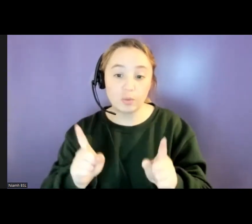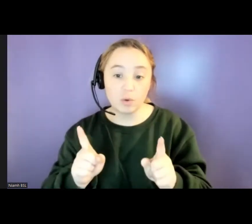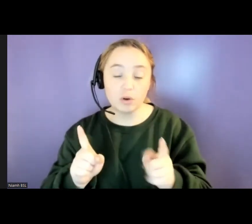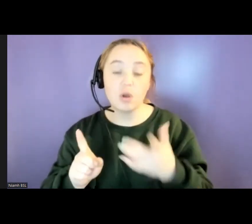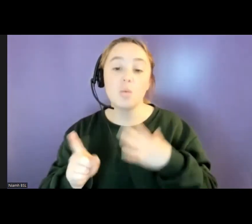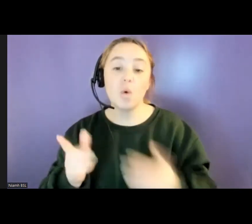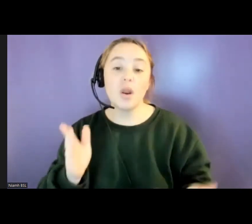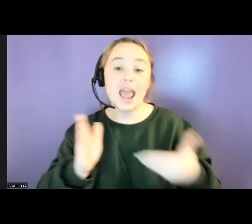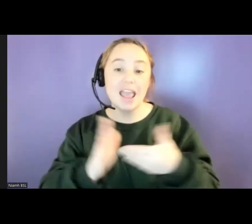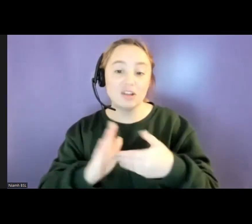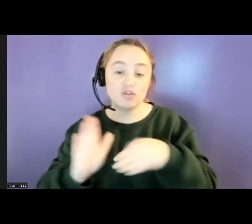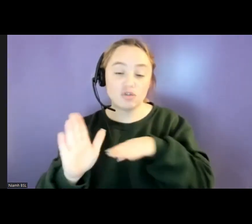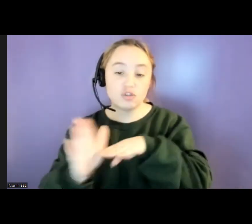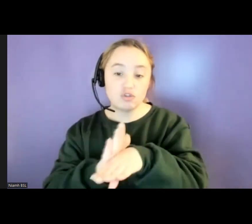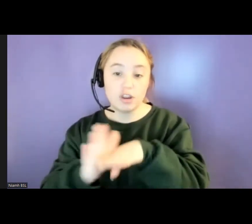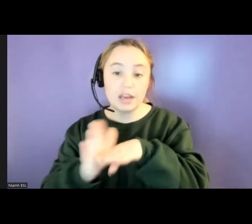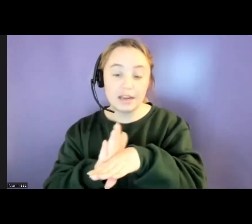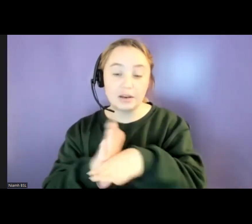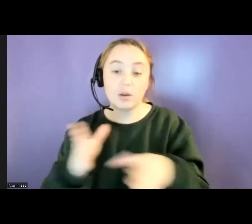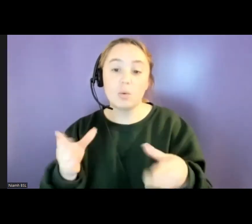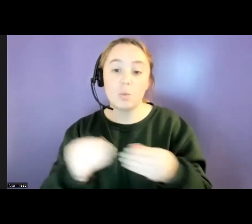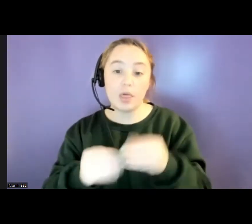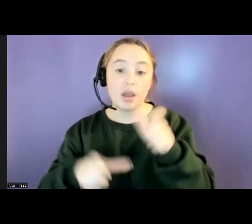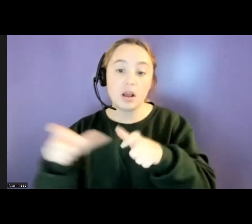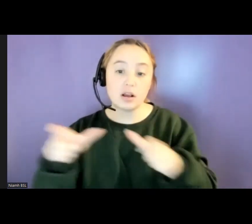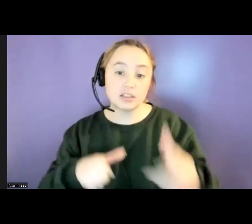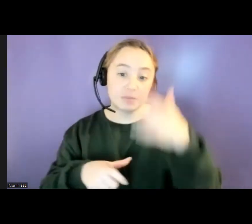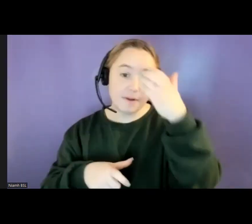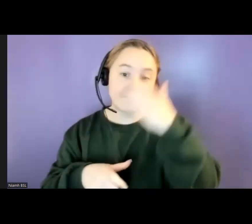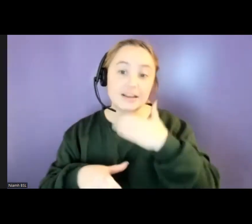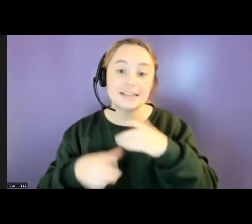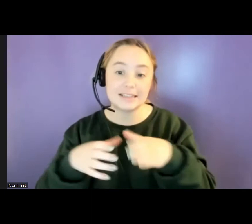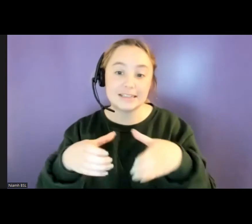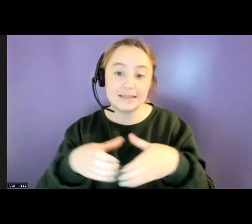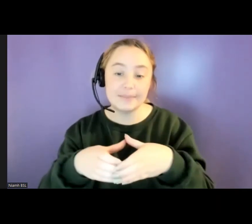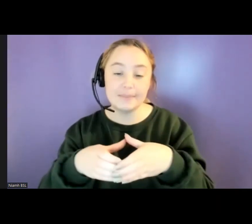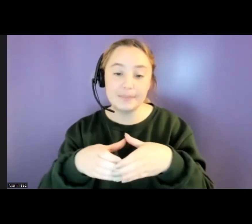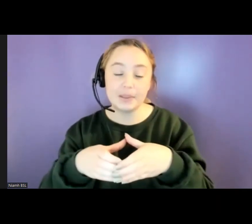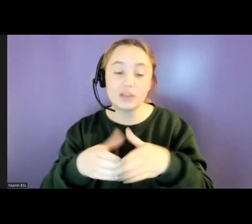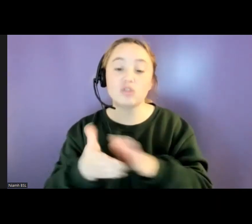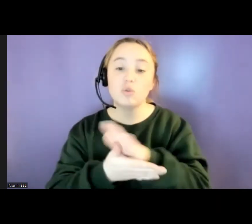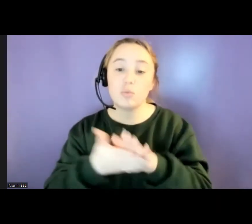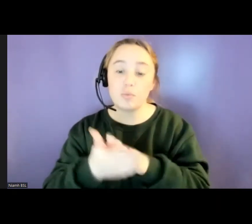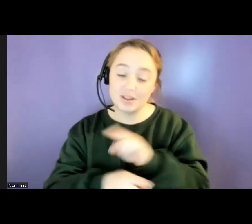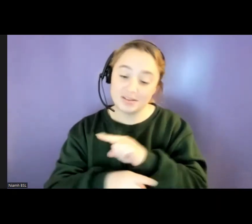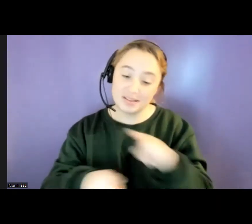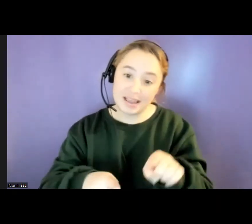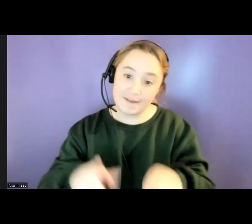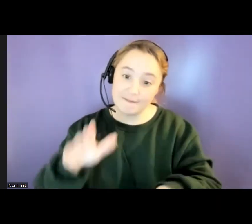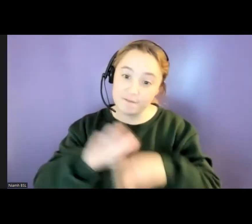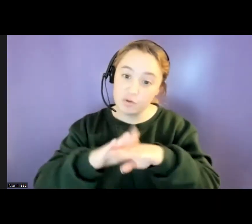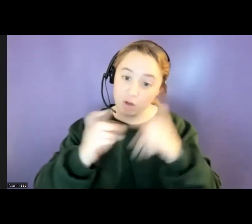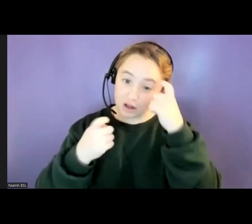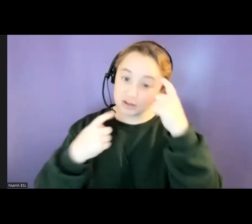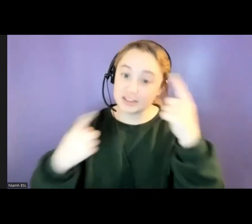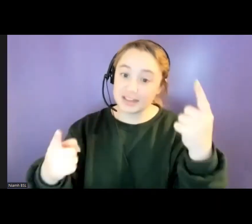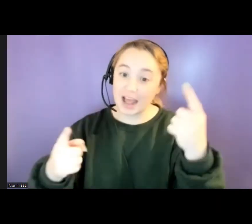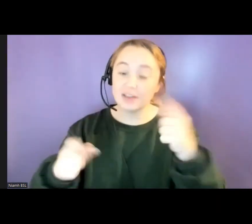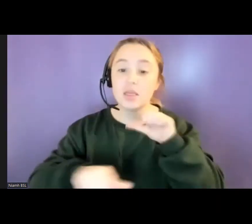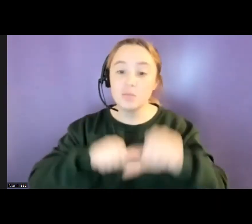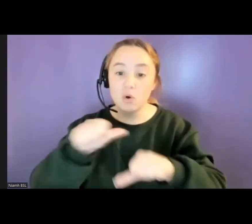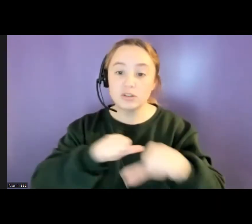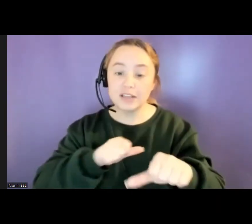further training with the rest of our customer facing team, so they fully understand the process that our passengers go